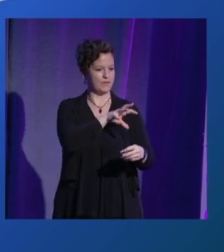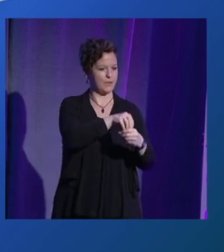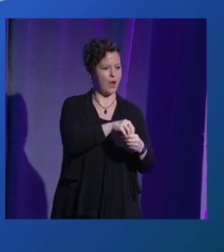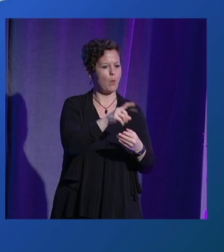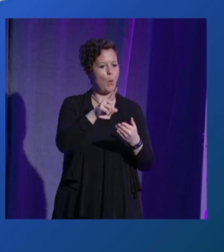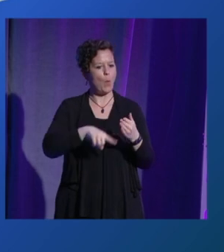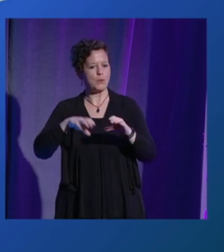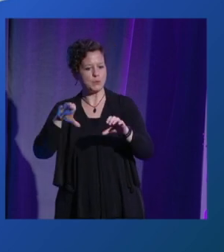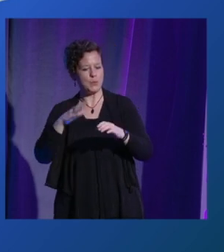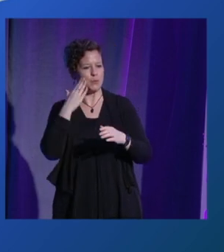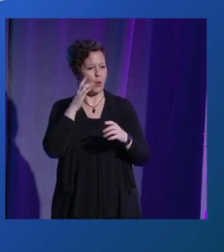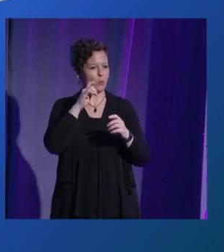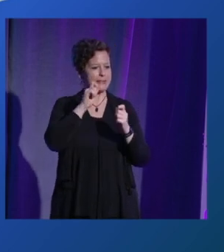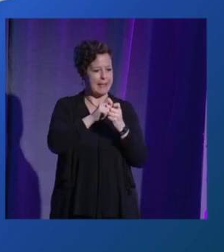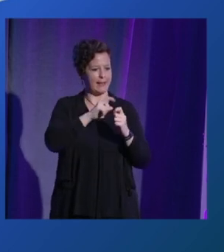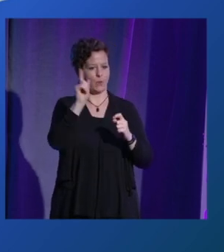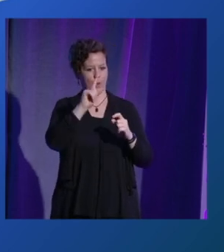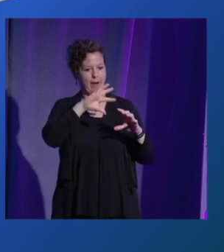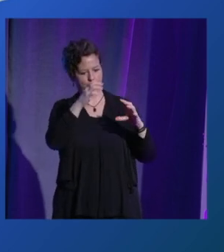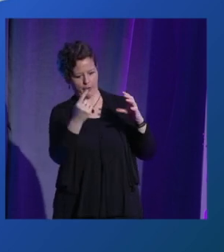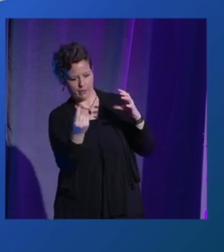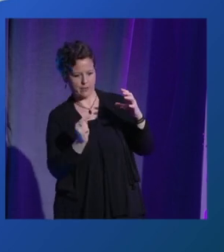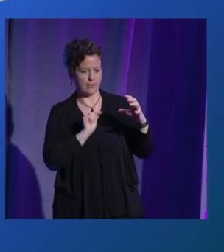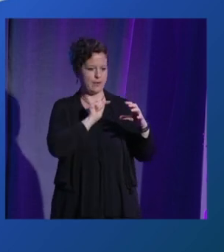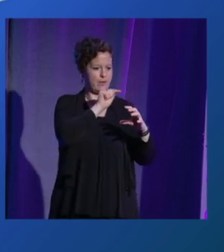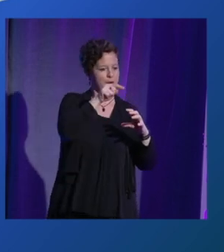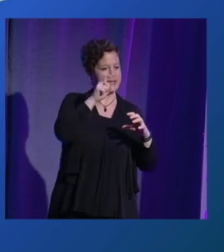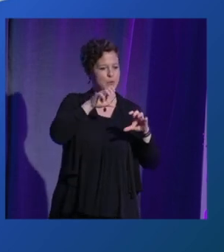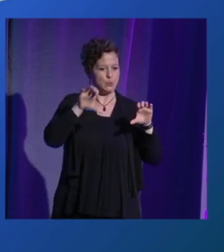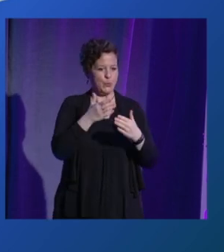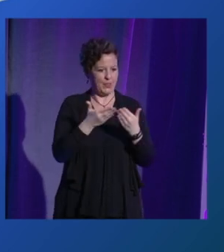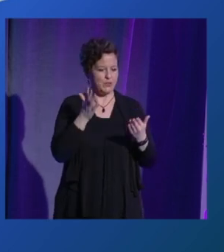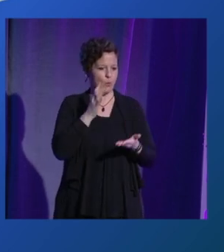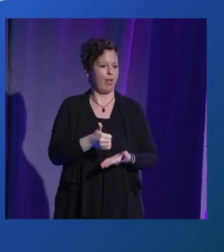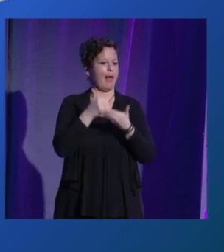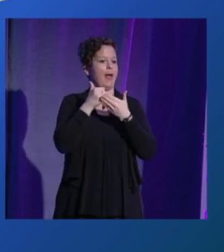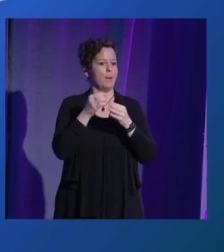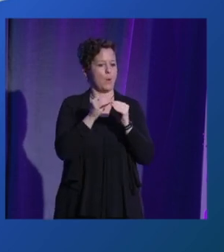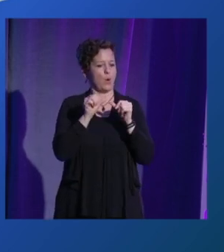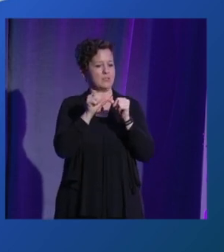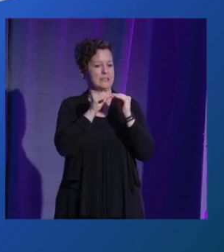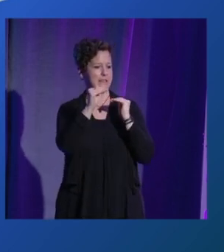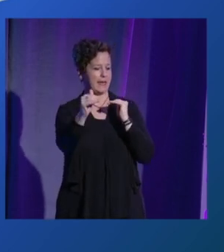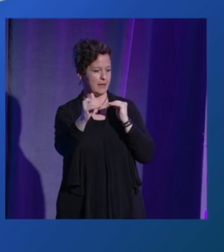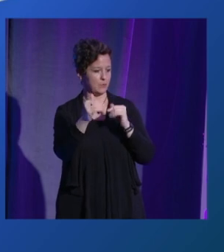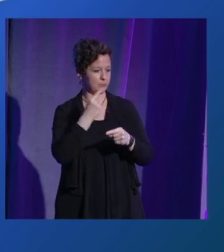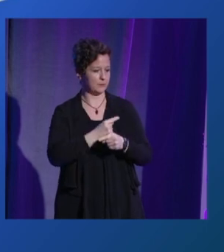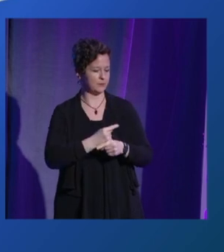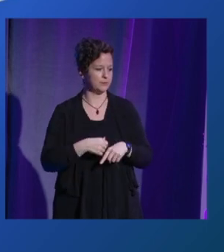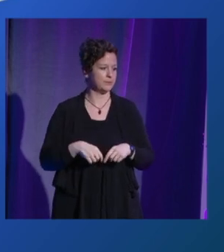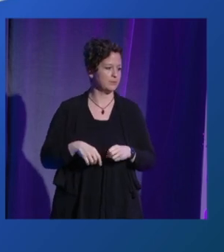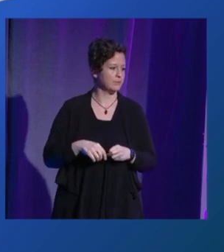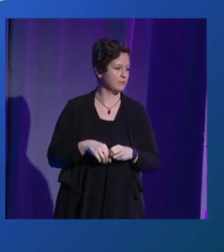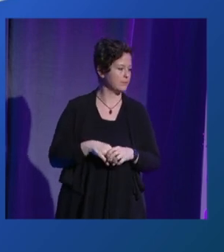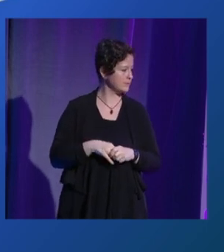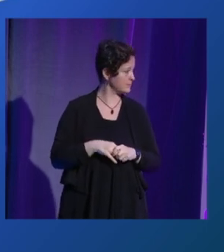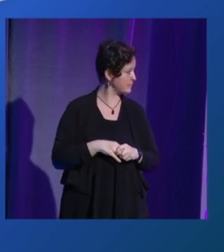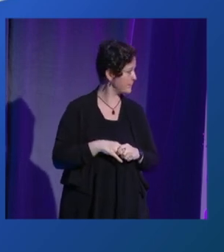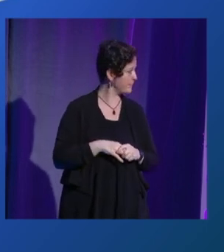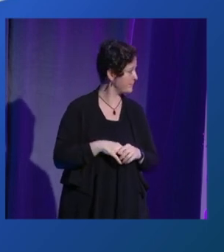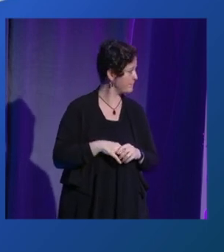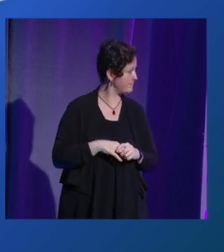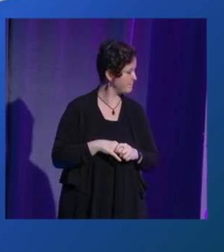um anybody care to to um speak to that a bit I I would maybe a build on that and just